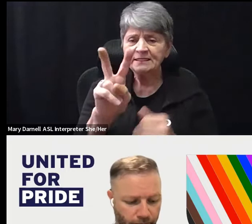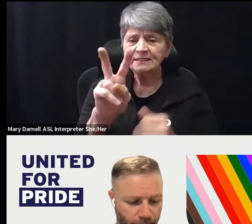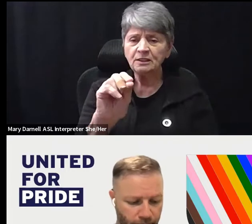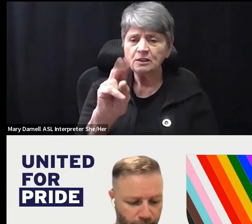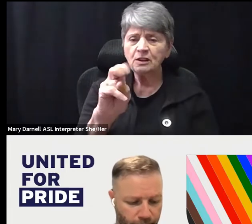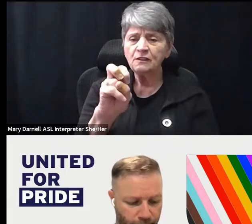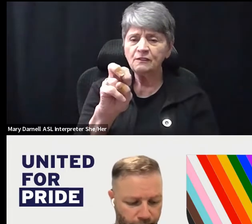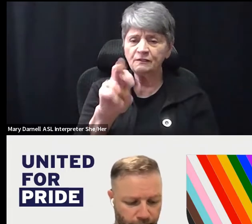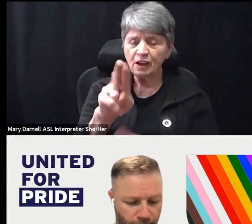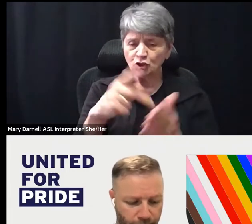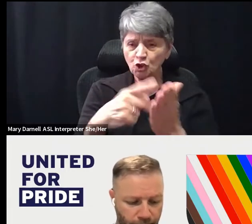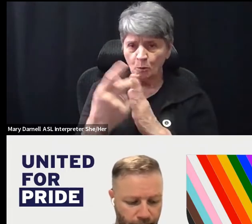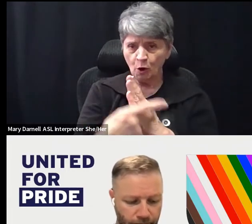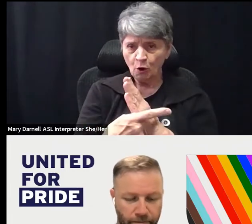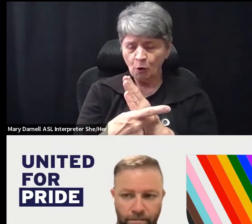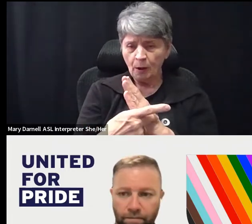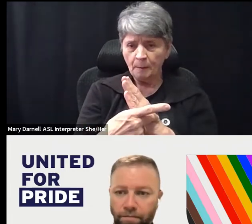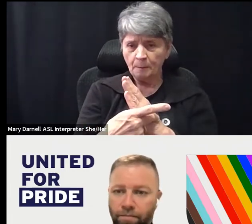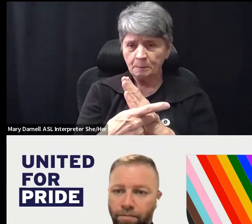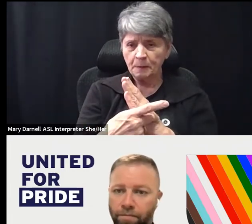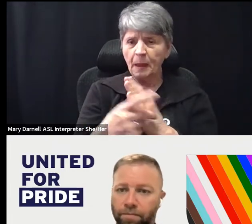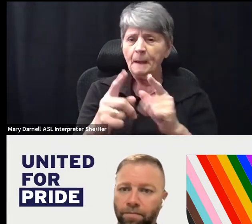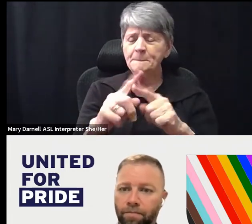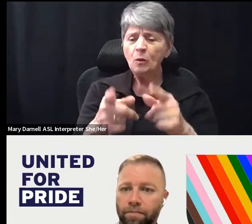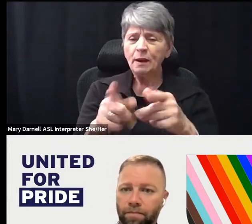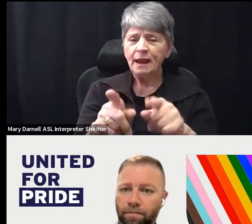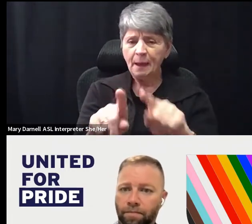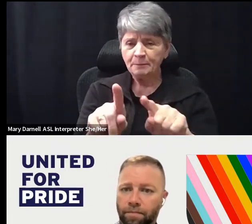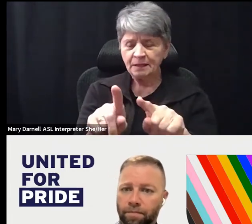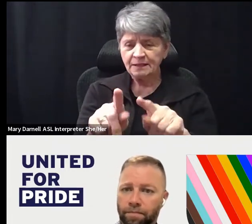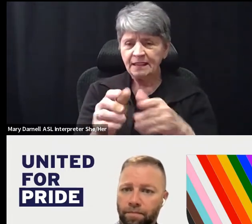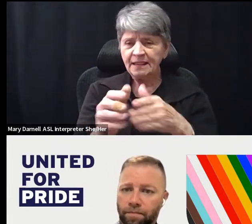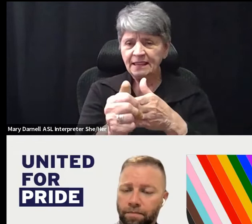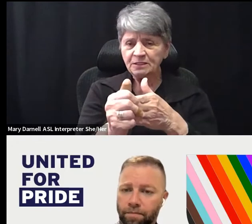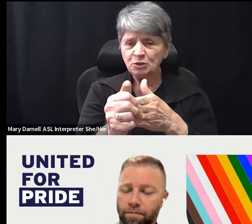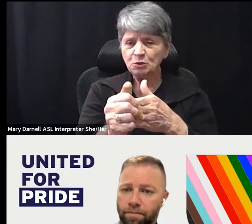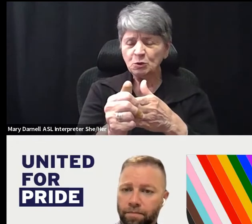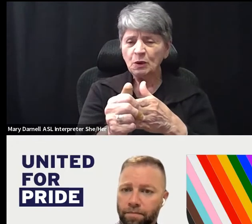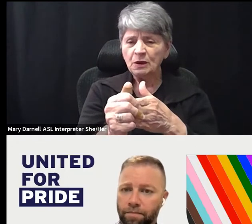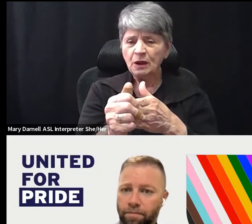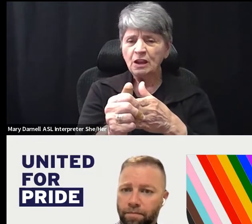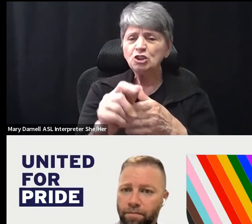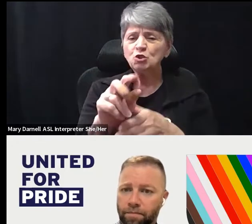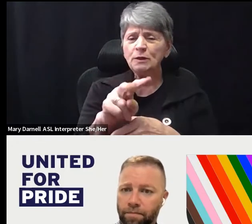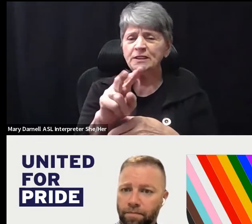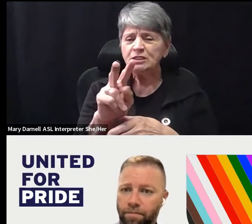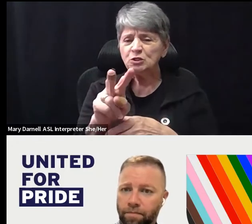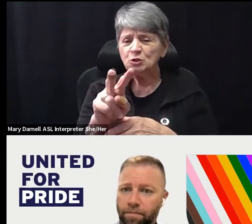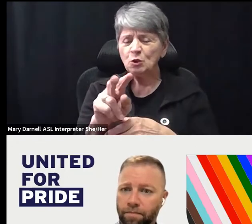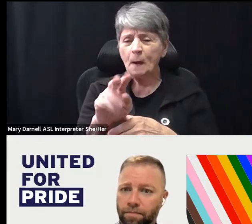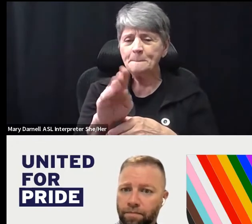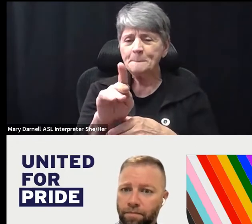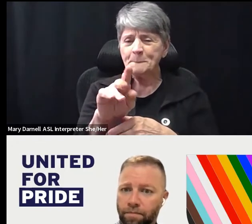existed. Espinoza, the momentum there led to the passage of 22 state voucher bills the following year. 7 bills created